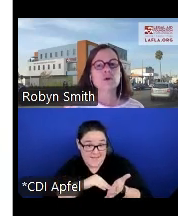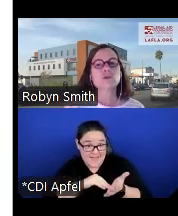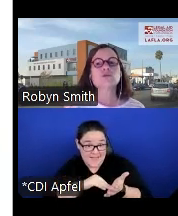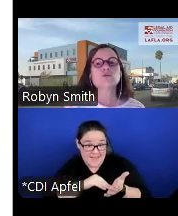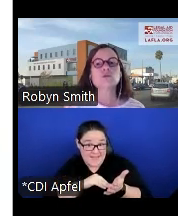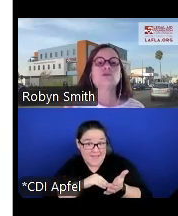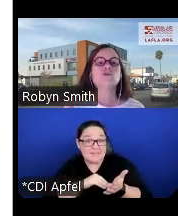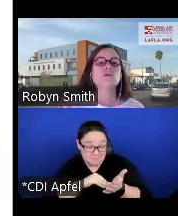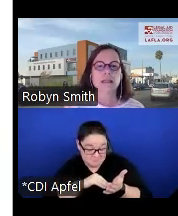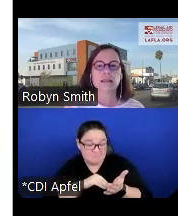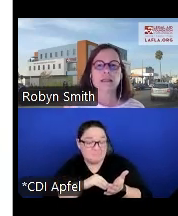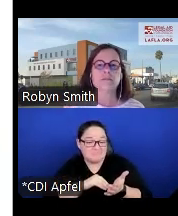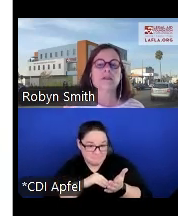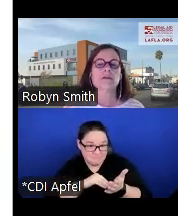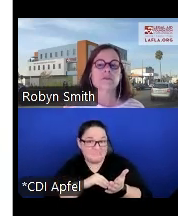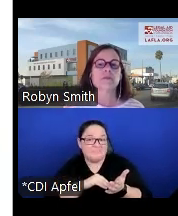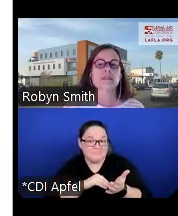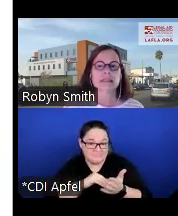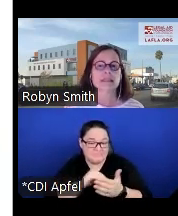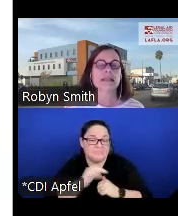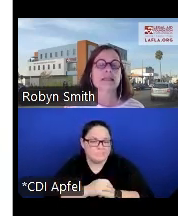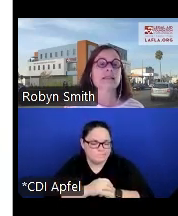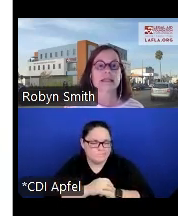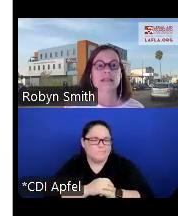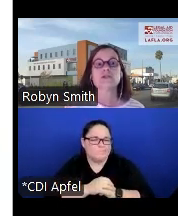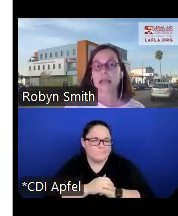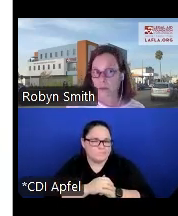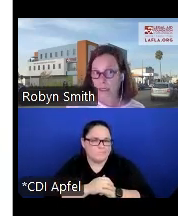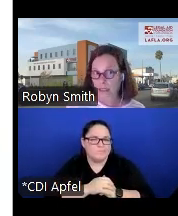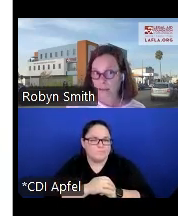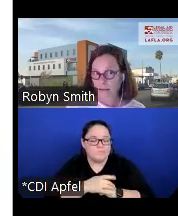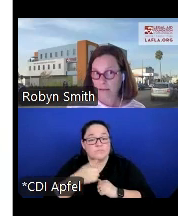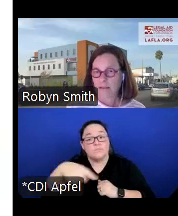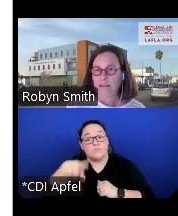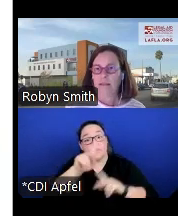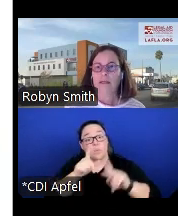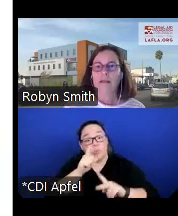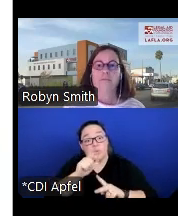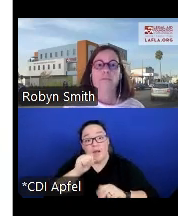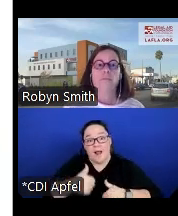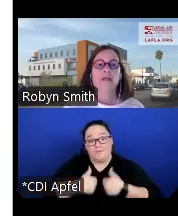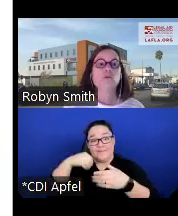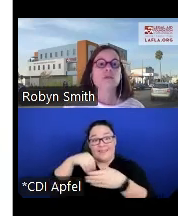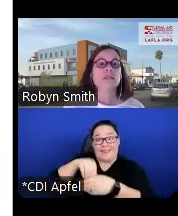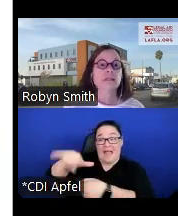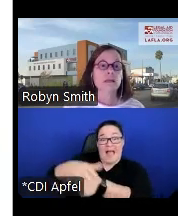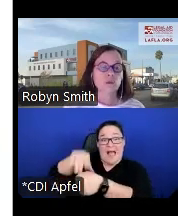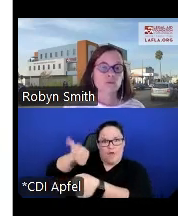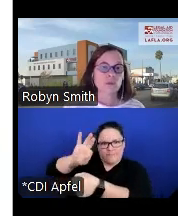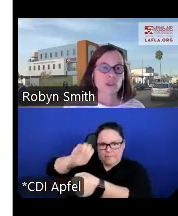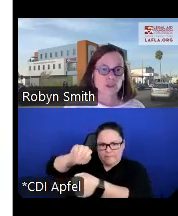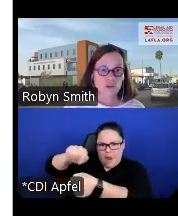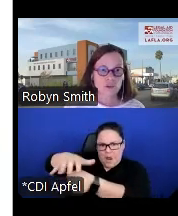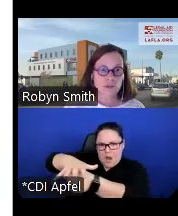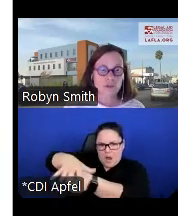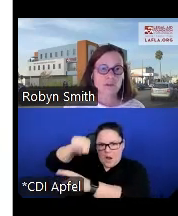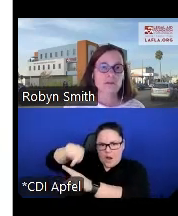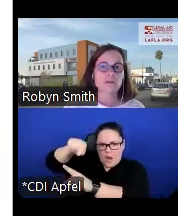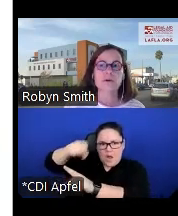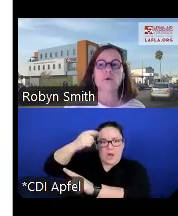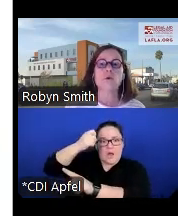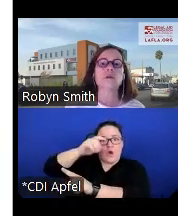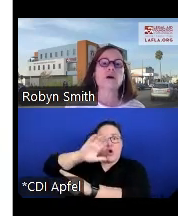So folks who do not live in a FEMA designated disaster area, but whose income was